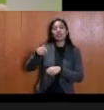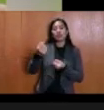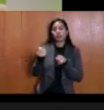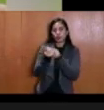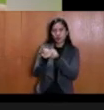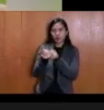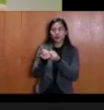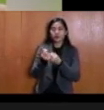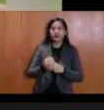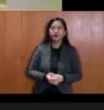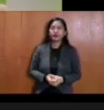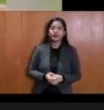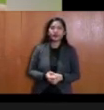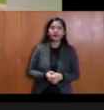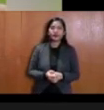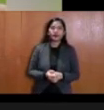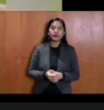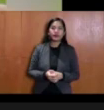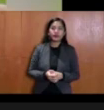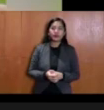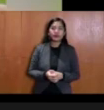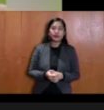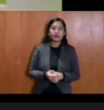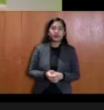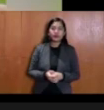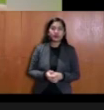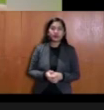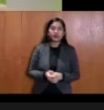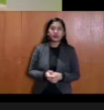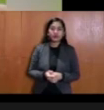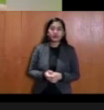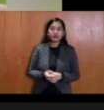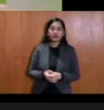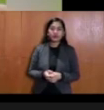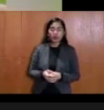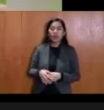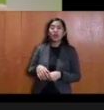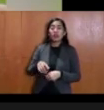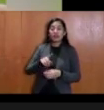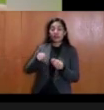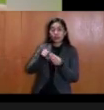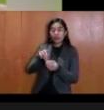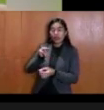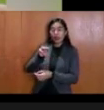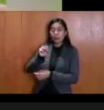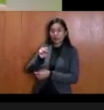assistance. And then in the case of how MSMEs